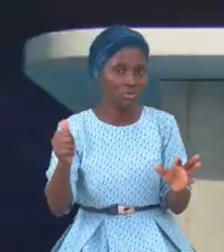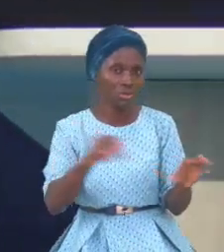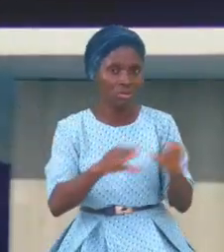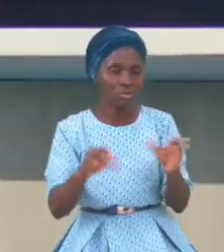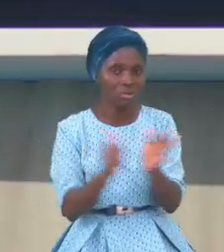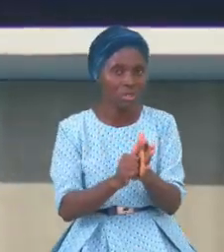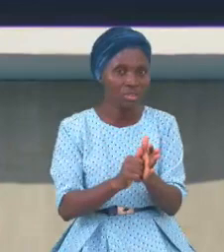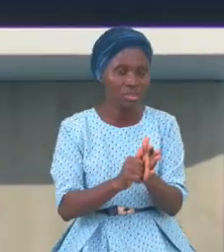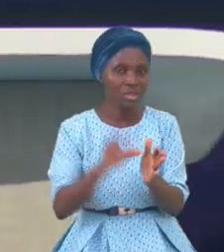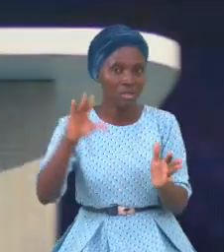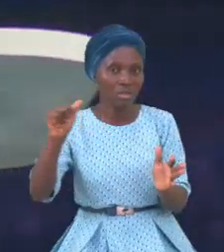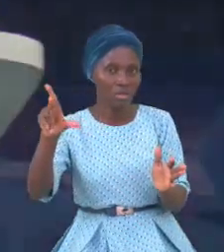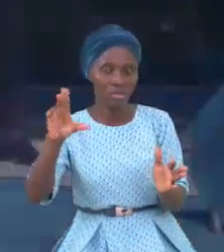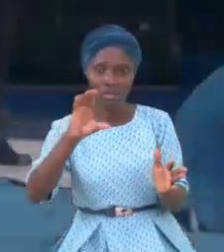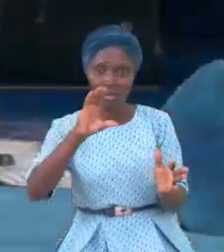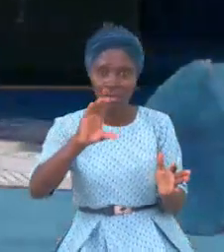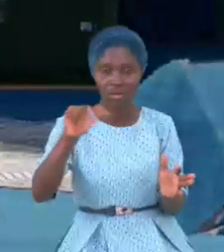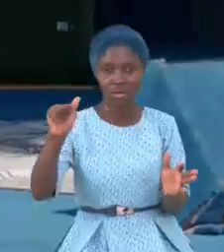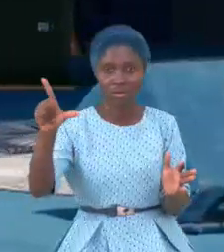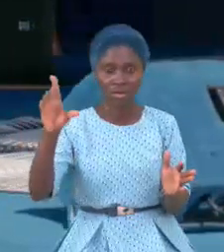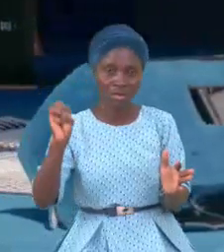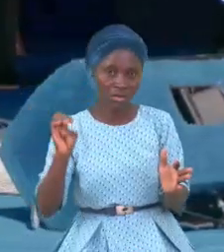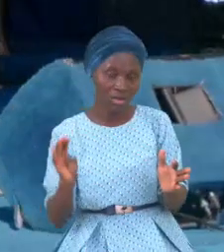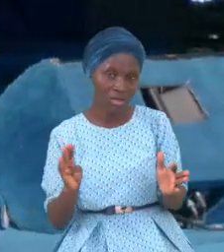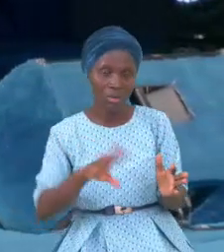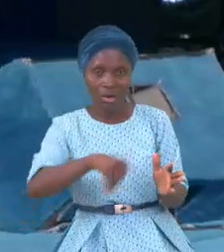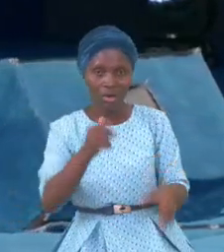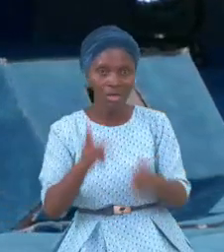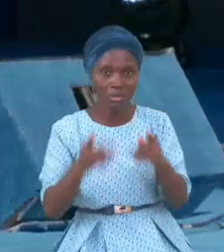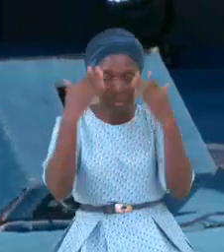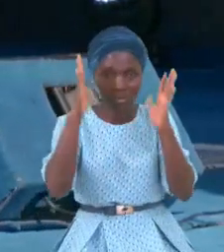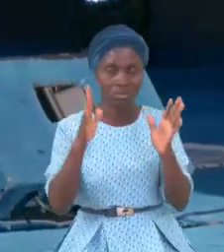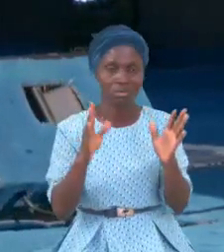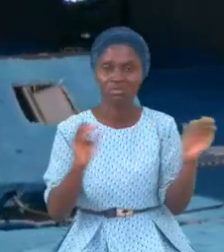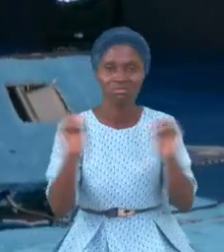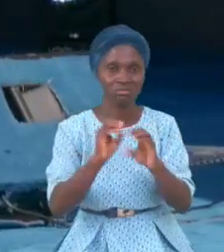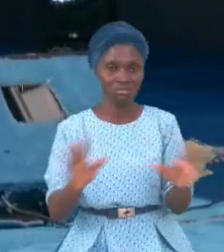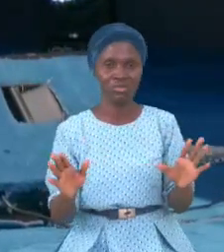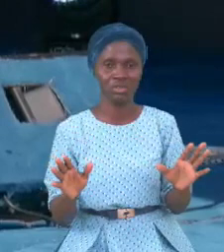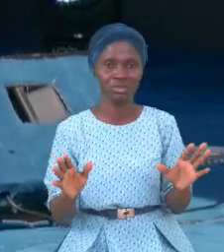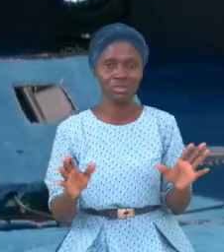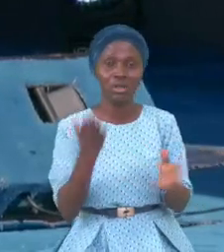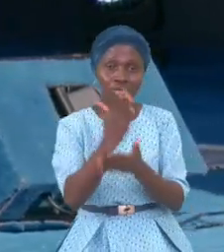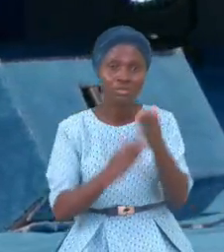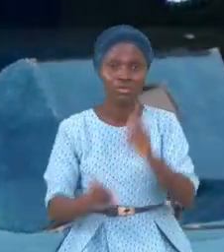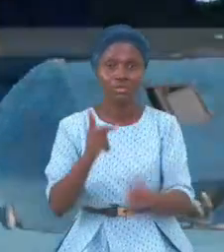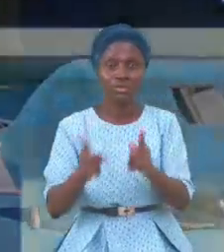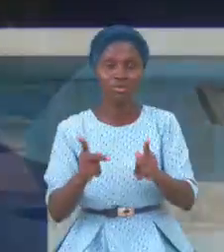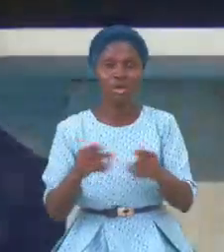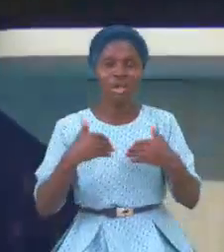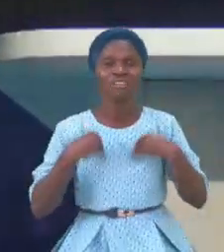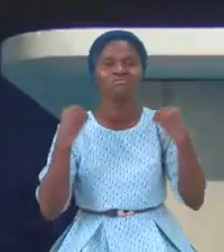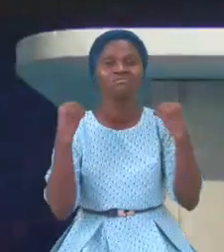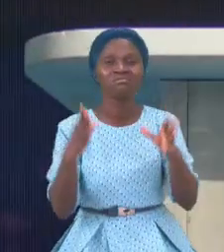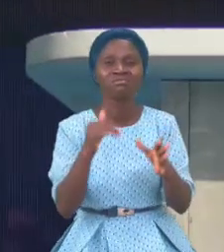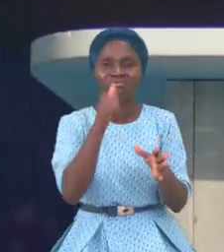are people that have too much of privacy in their lives, and they hide this, they hide this, they hide that.